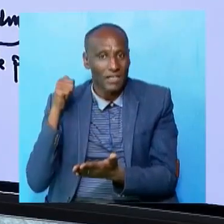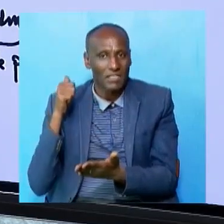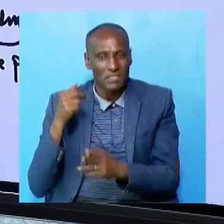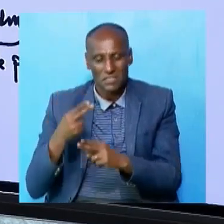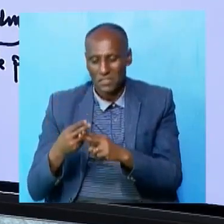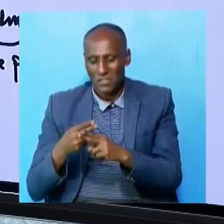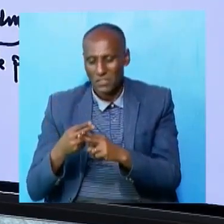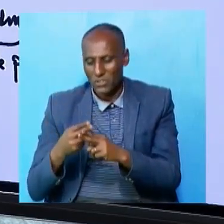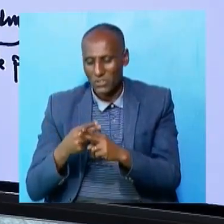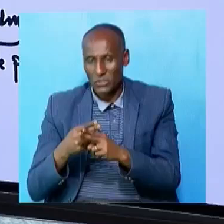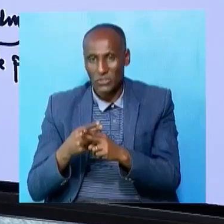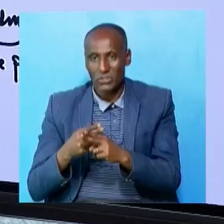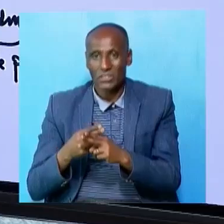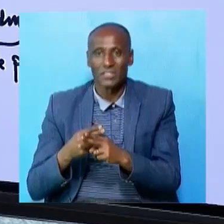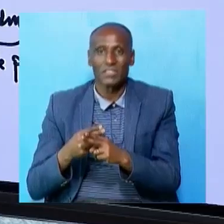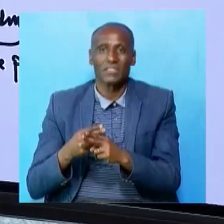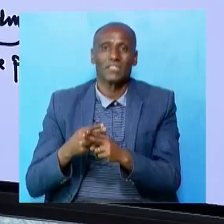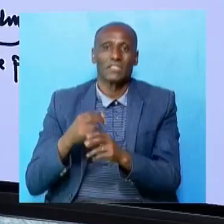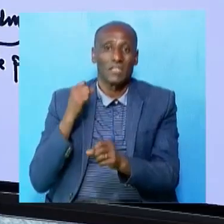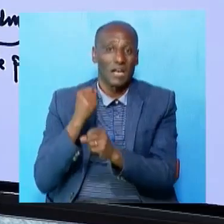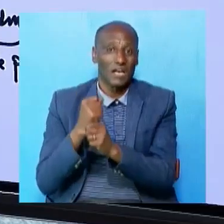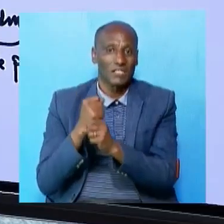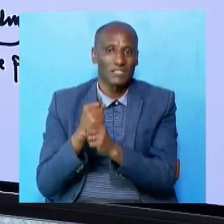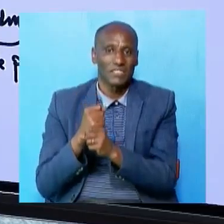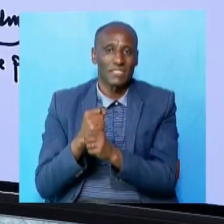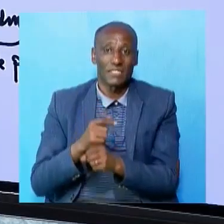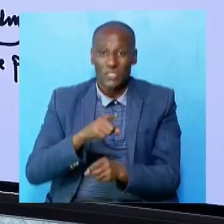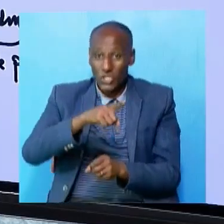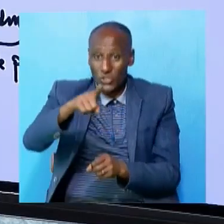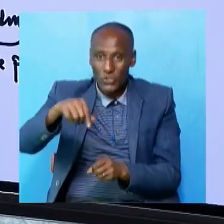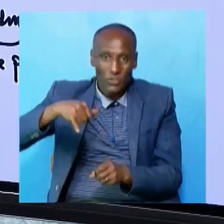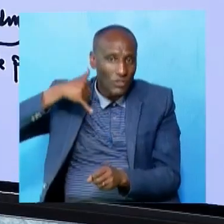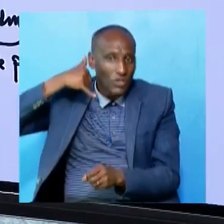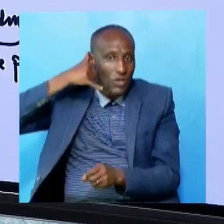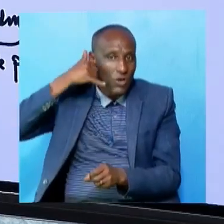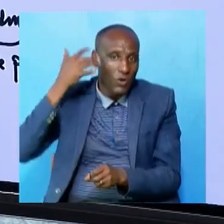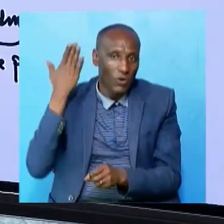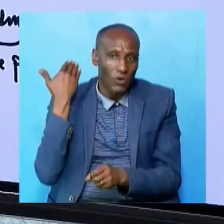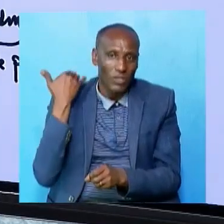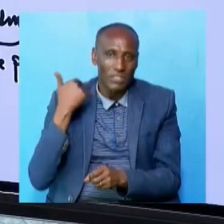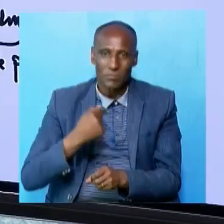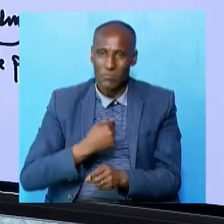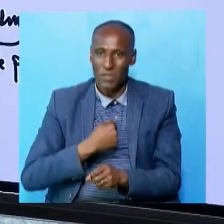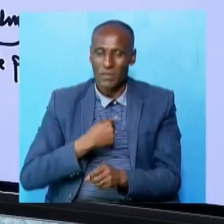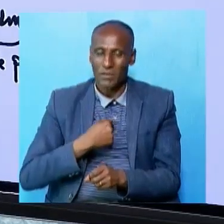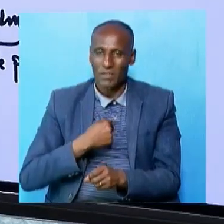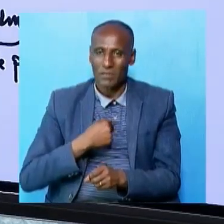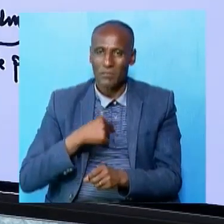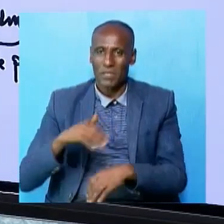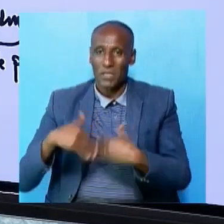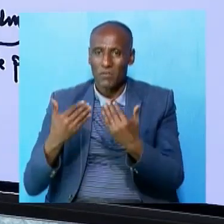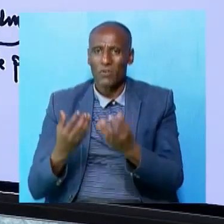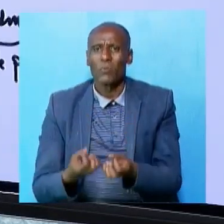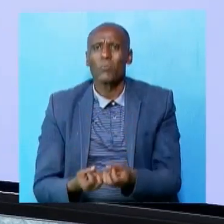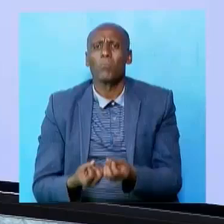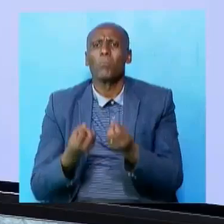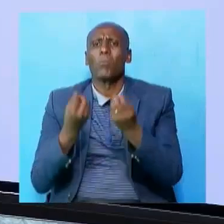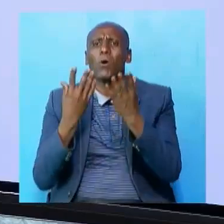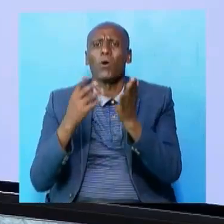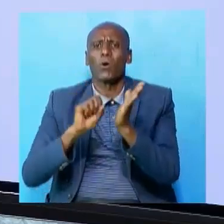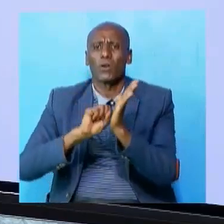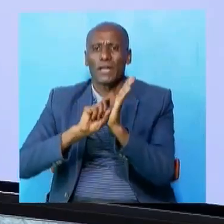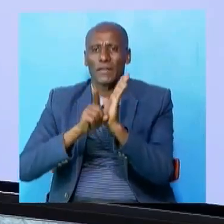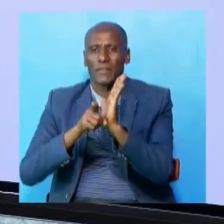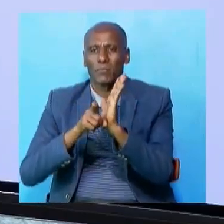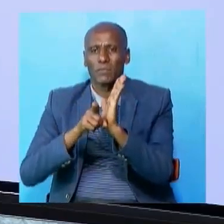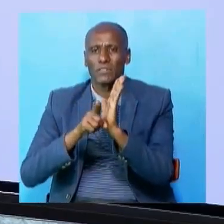And that is what? You called me. Okay, let me give you some more examples. Okay? Look.